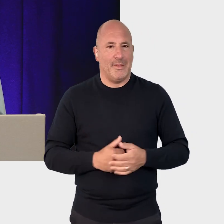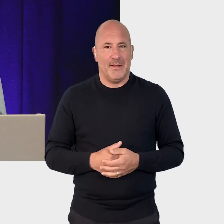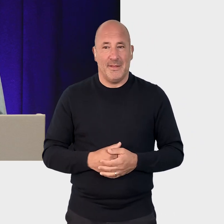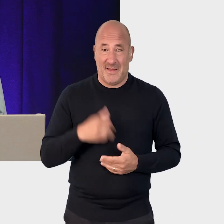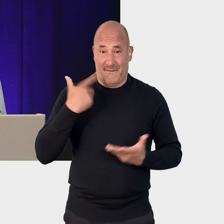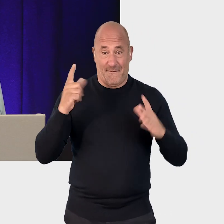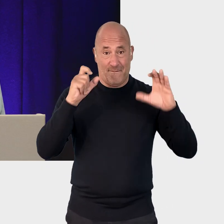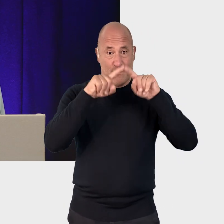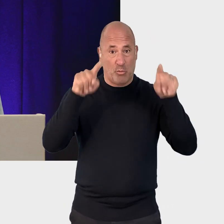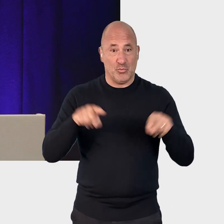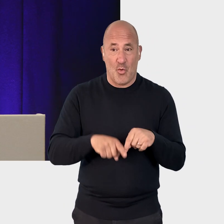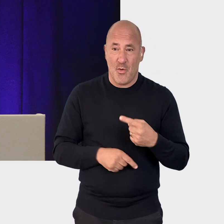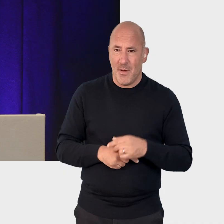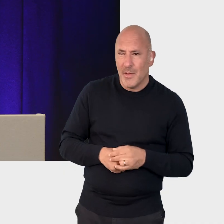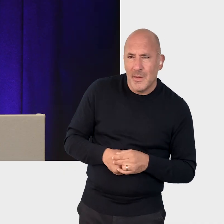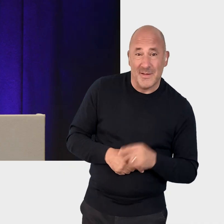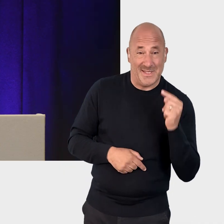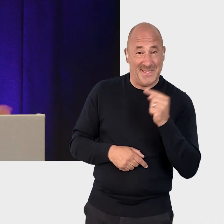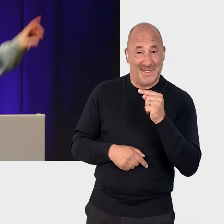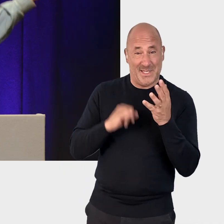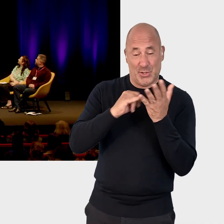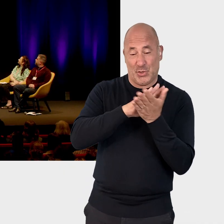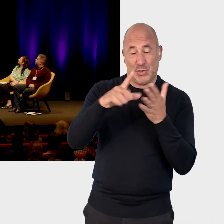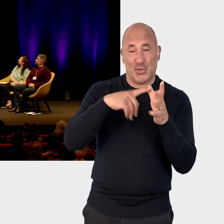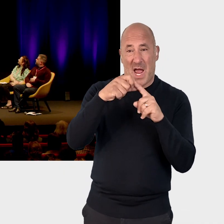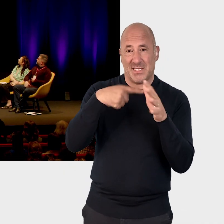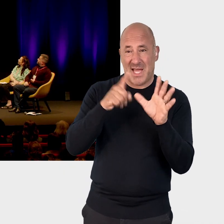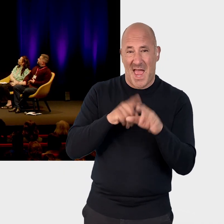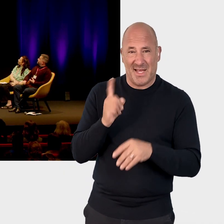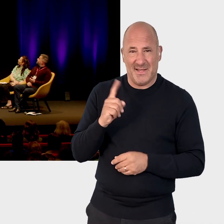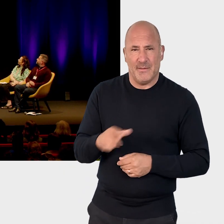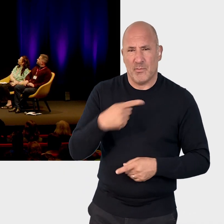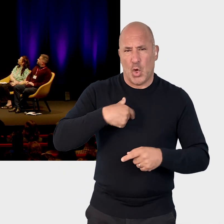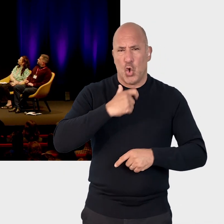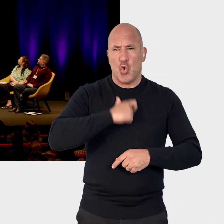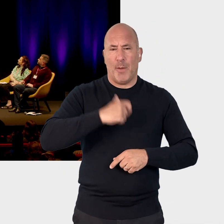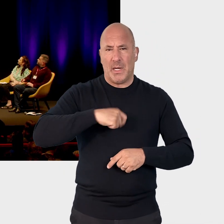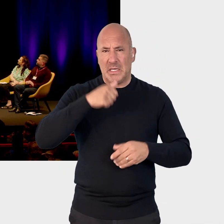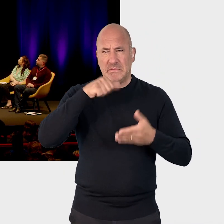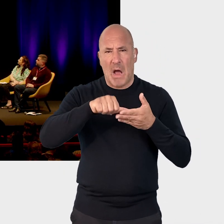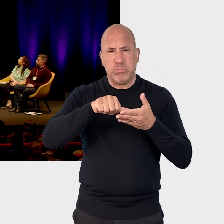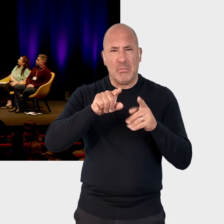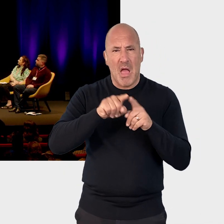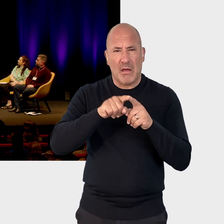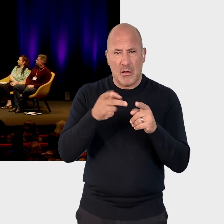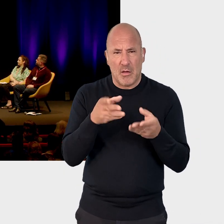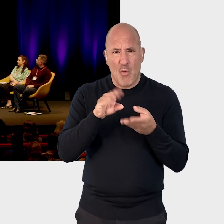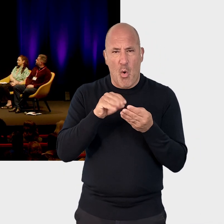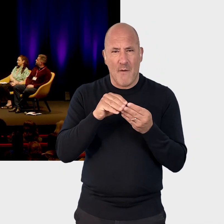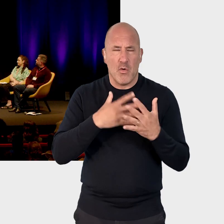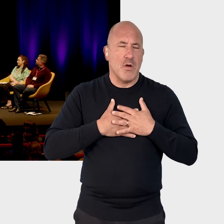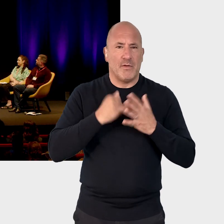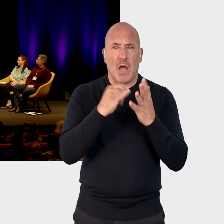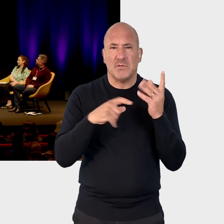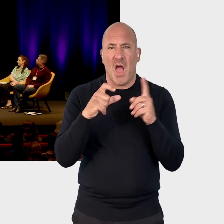could. I've got a joyful picture of her, I think. There she is. There's Sade. We are human timestamps, making